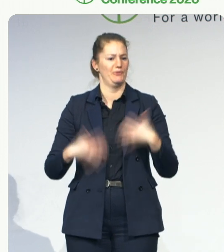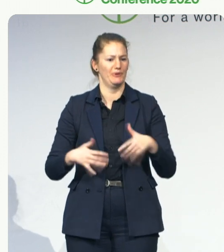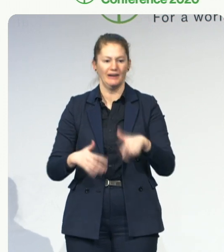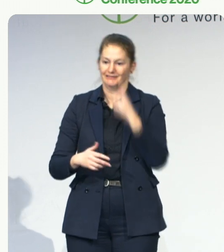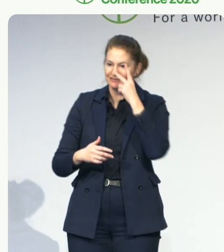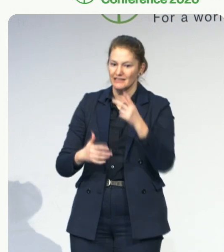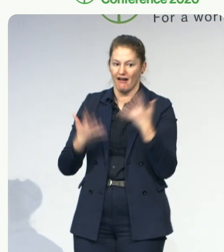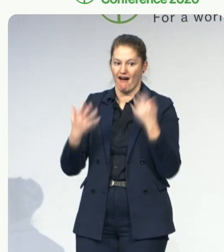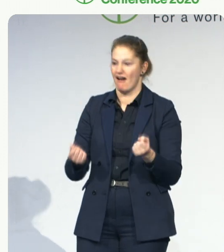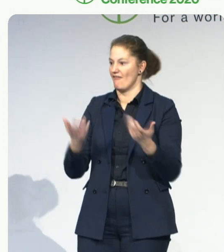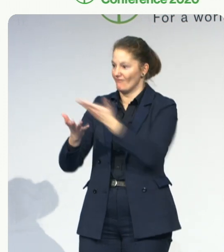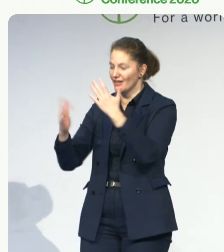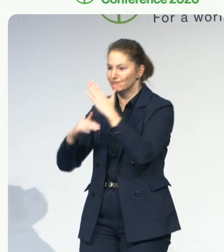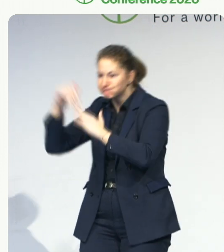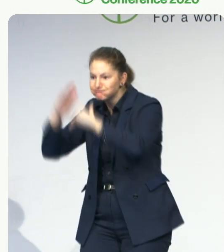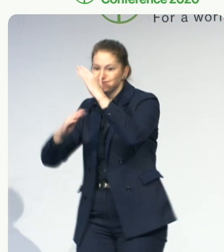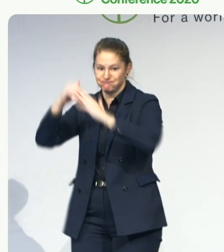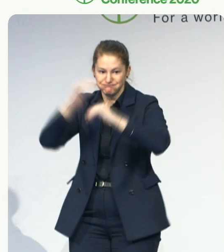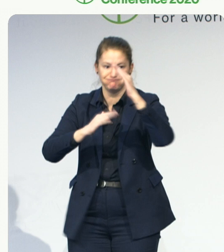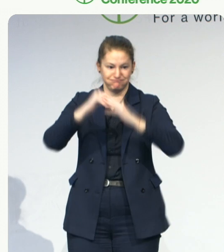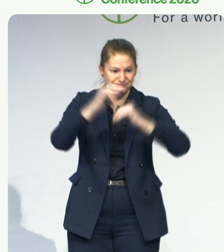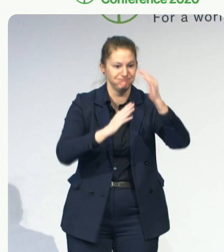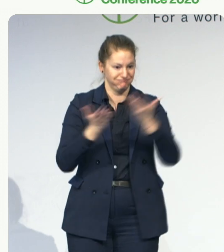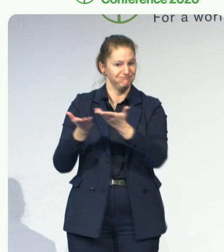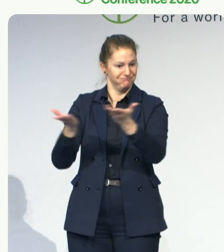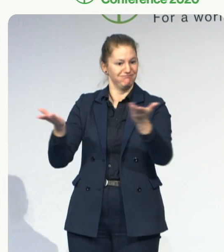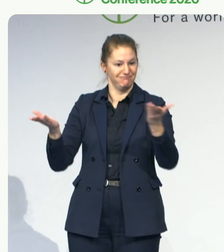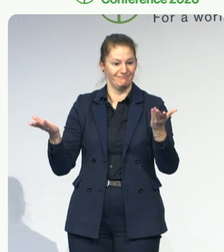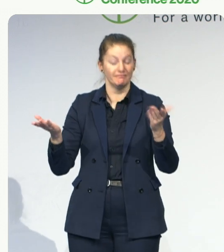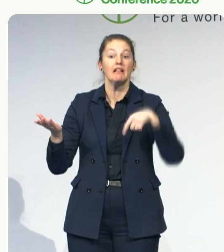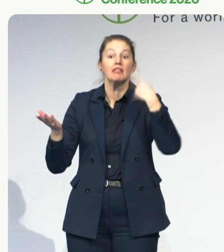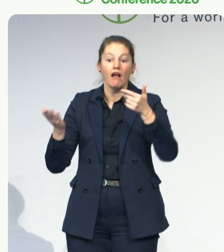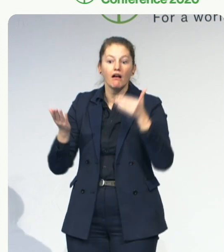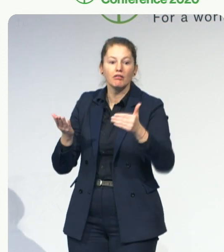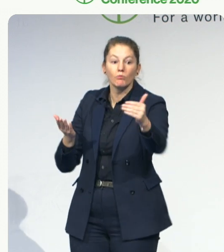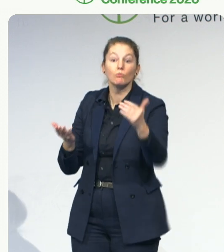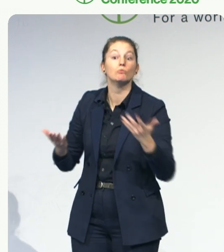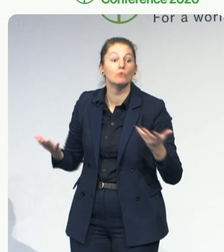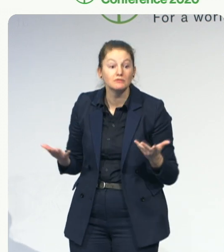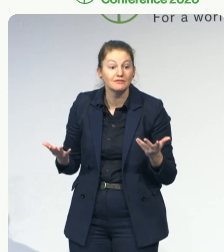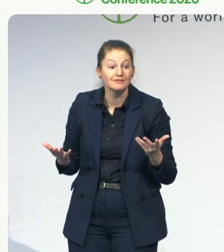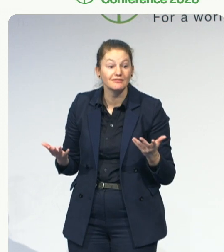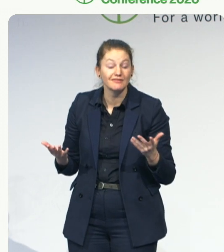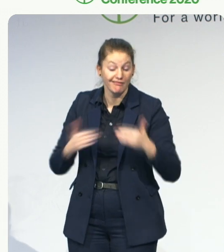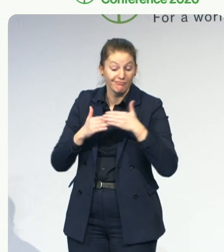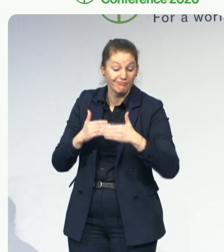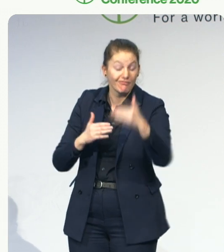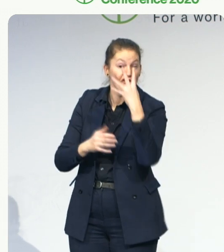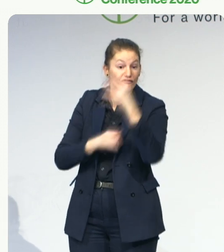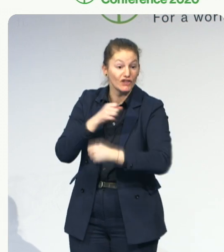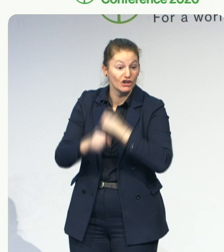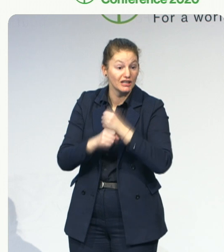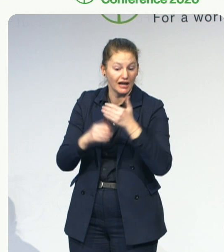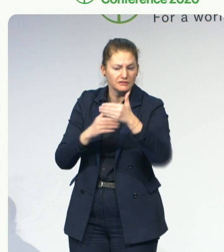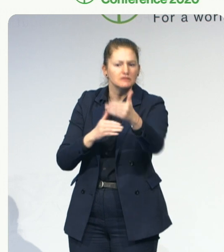next? And what is our strategy for the next 4 years? Next year is the start